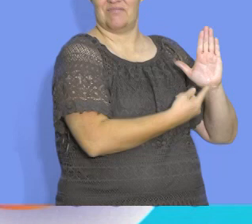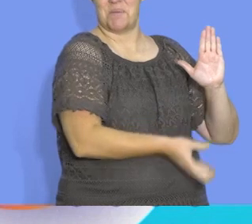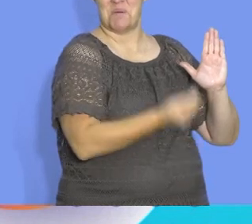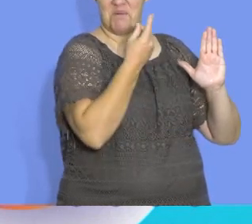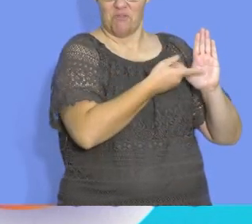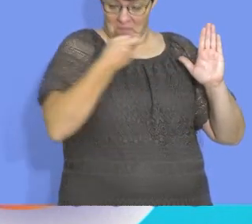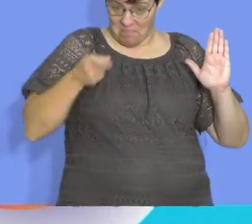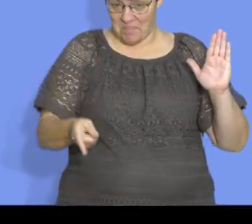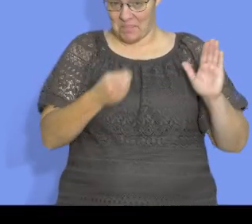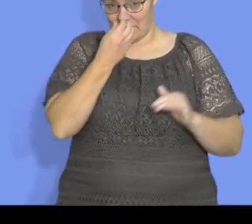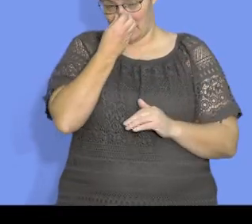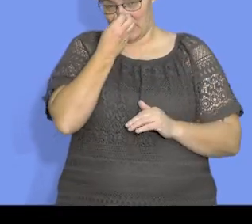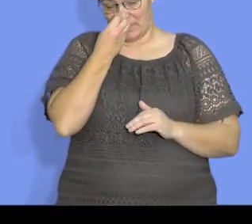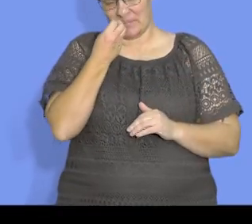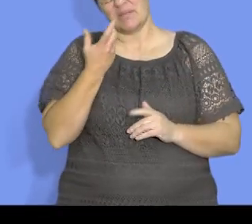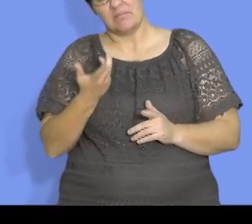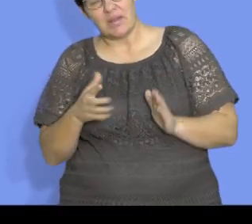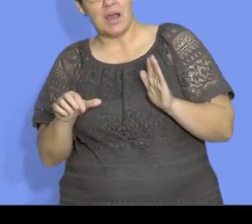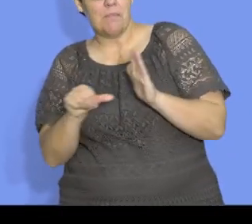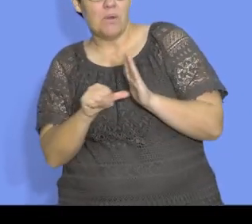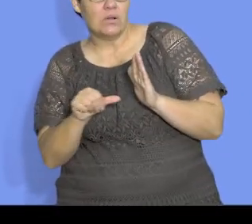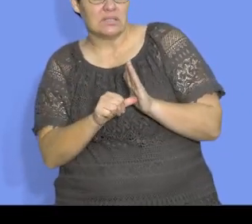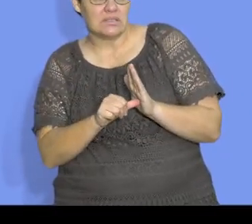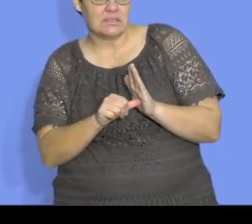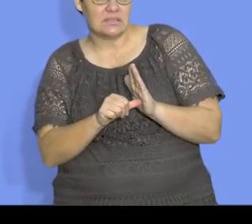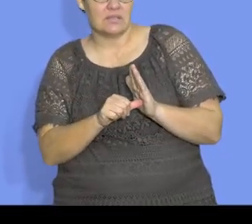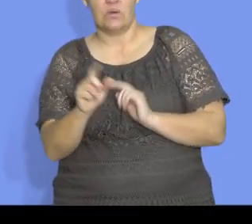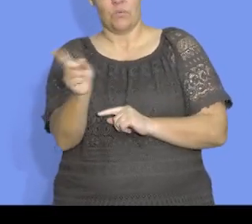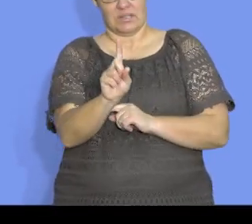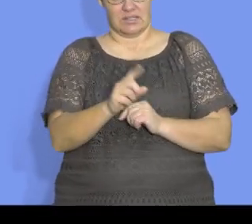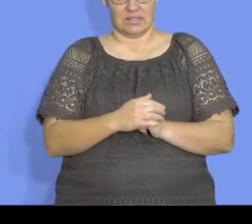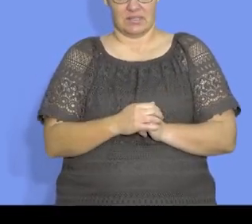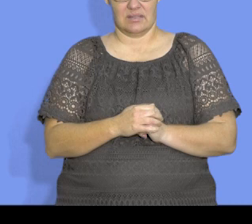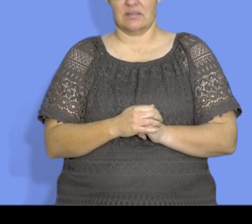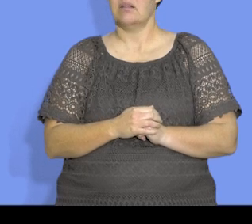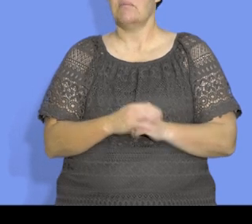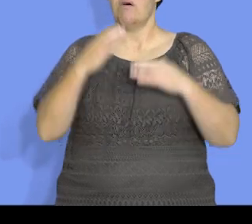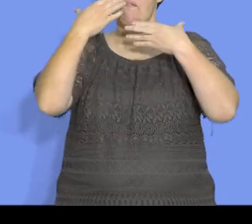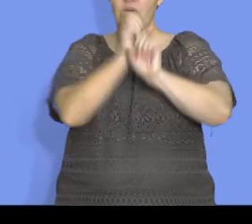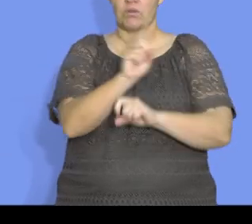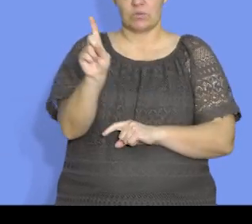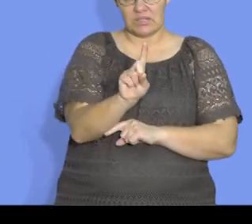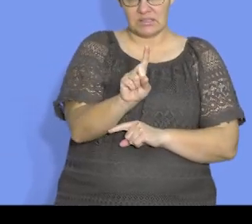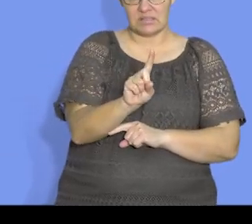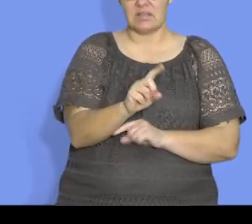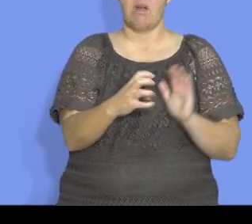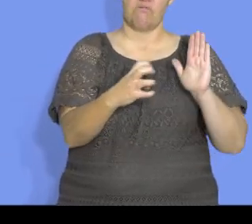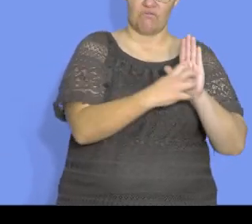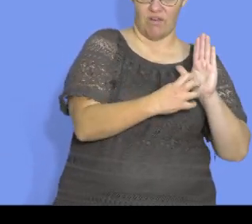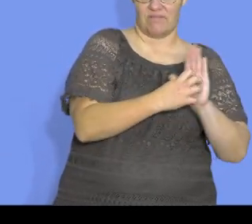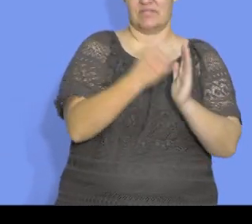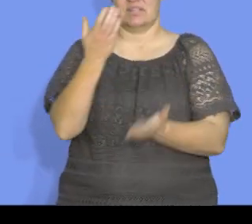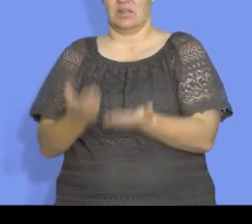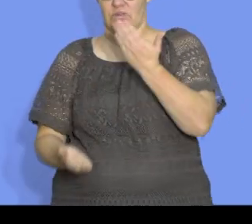from that. So the important part that we're going to be looking at is a focus on graphs and equations, but we're